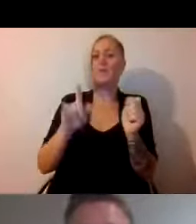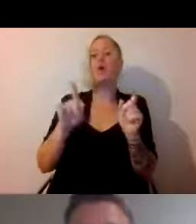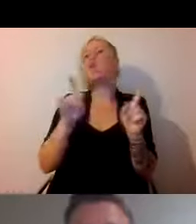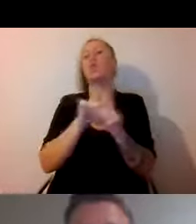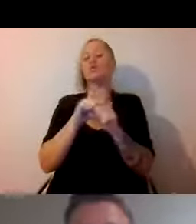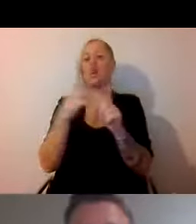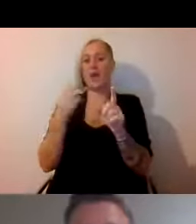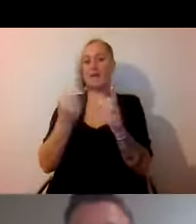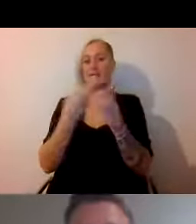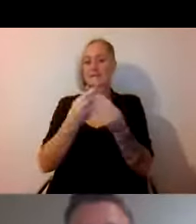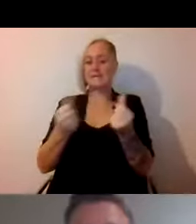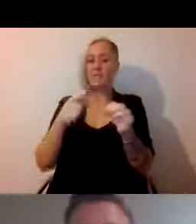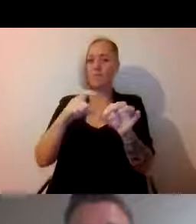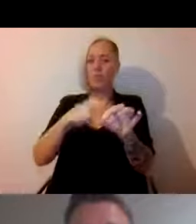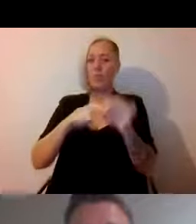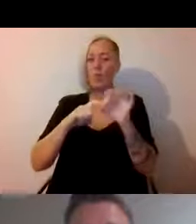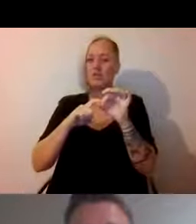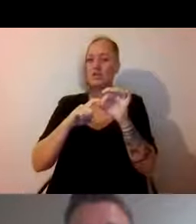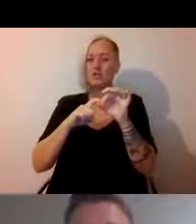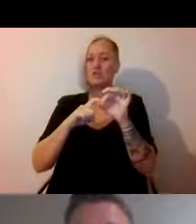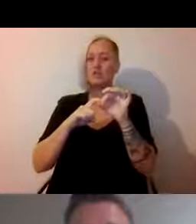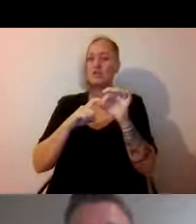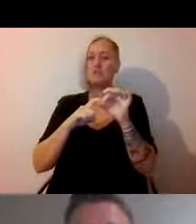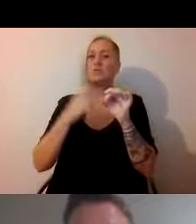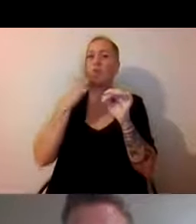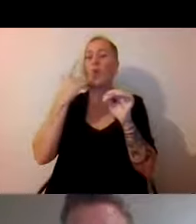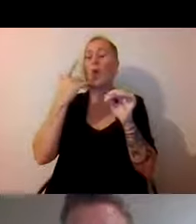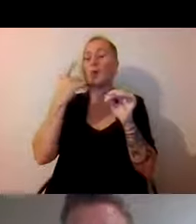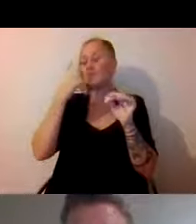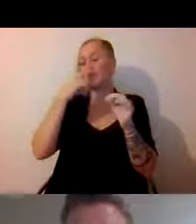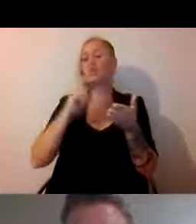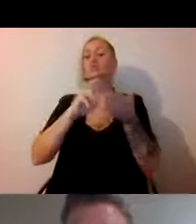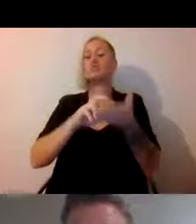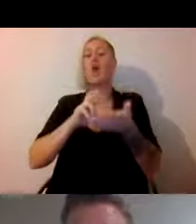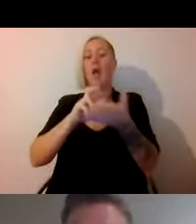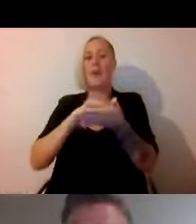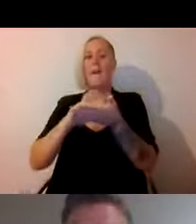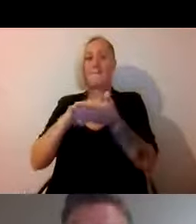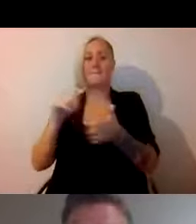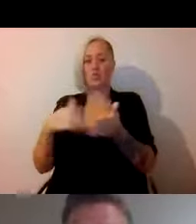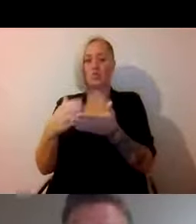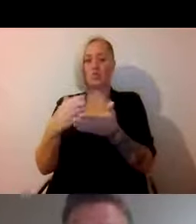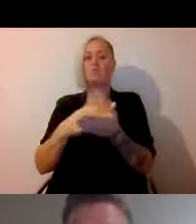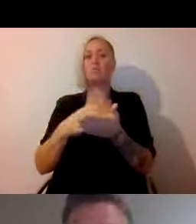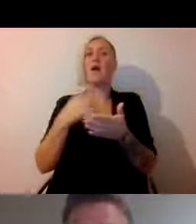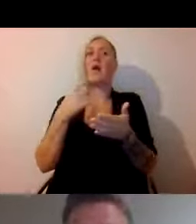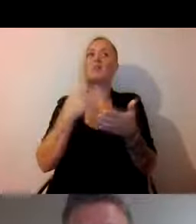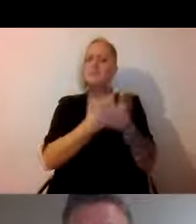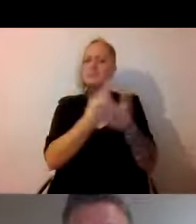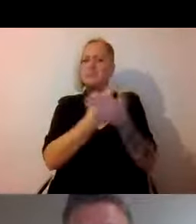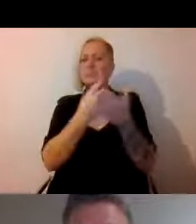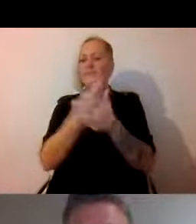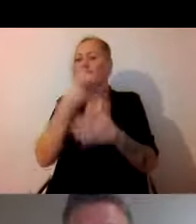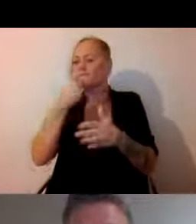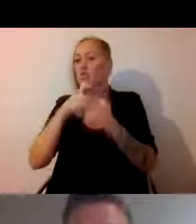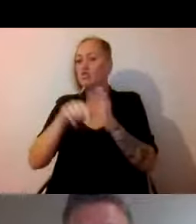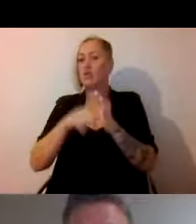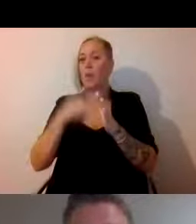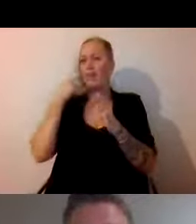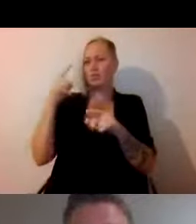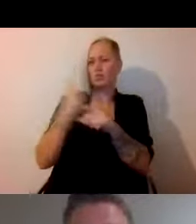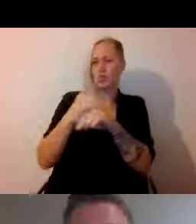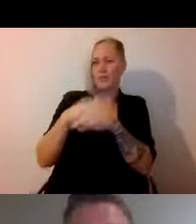through when people were signing up. And one of the themes that's kind of come up quite a bit, which I think you've touched on a little, is